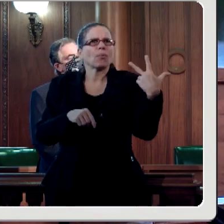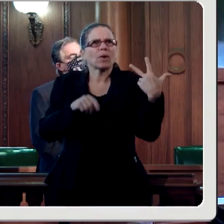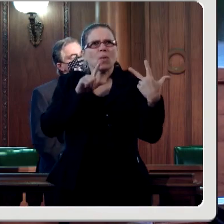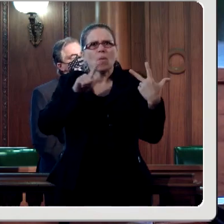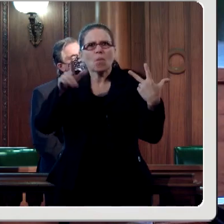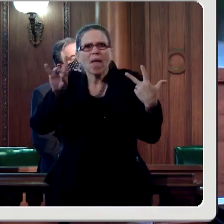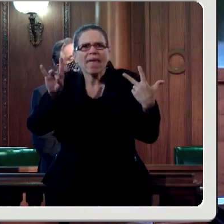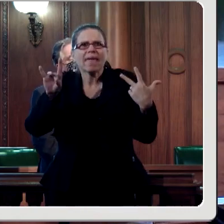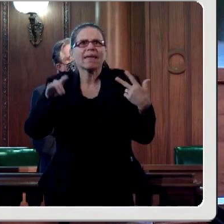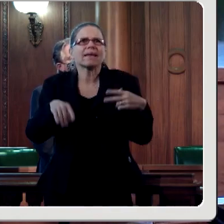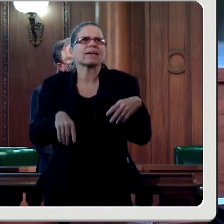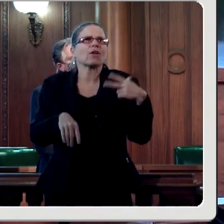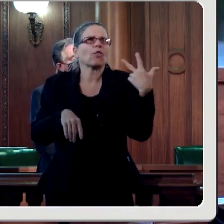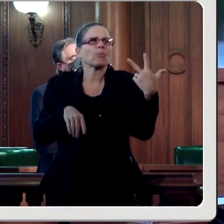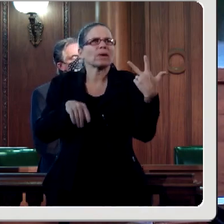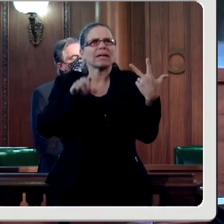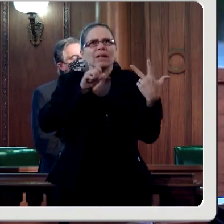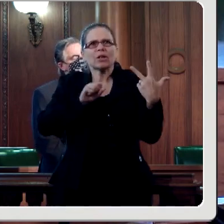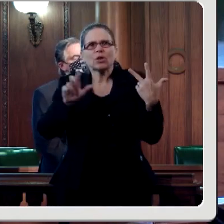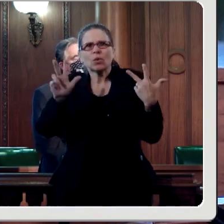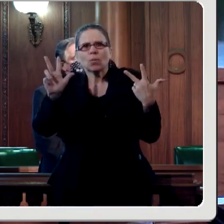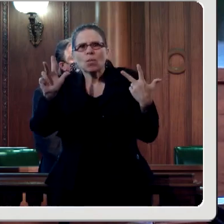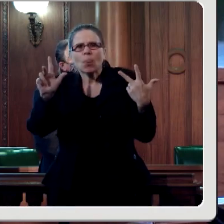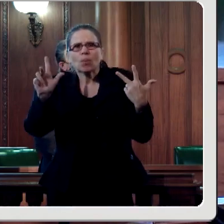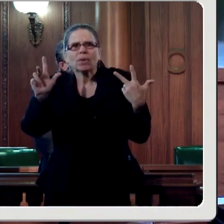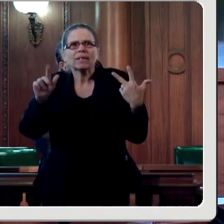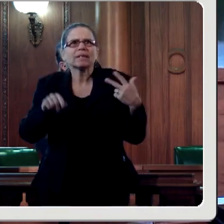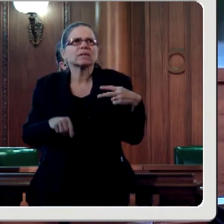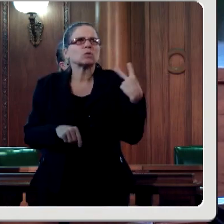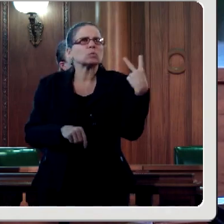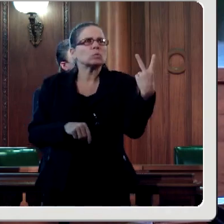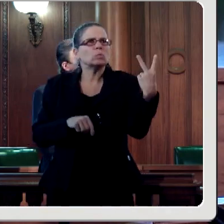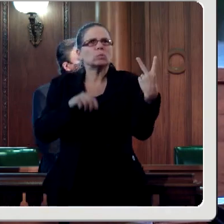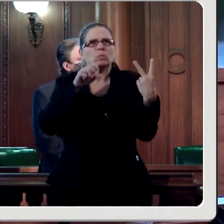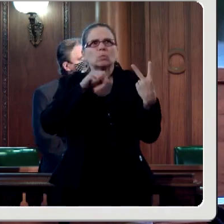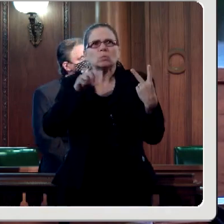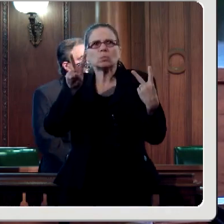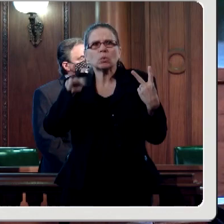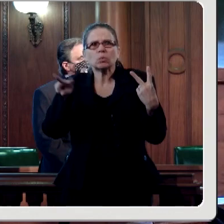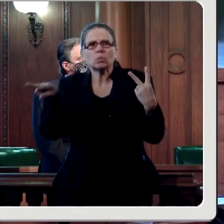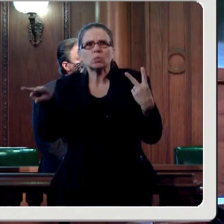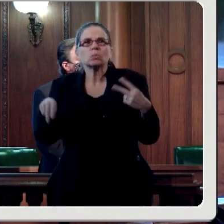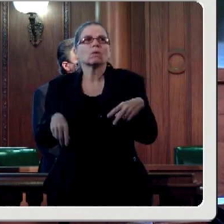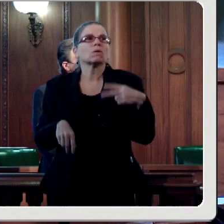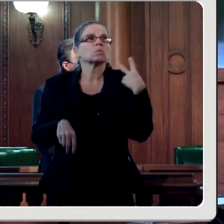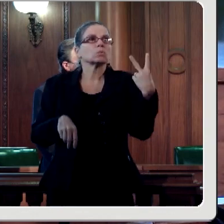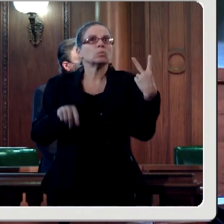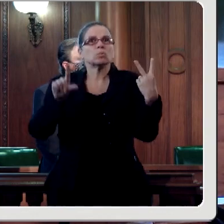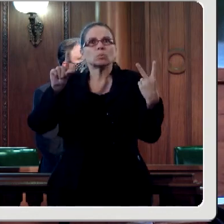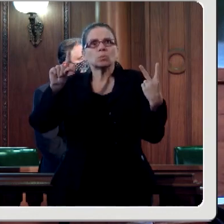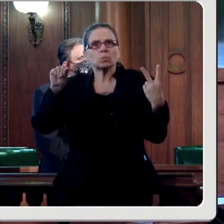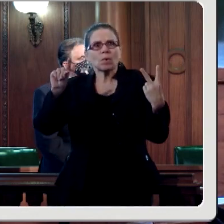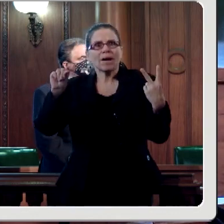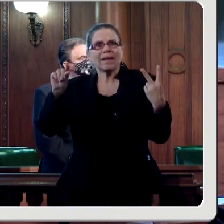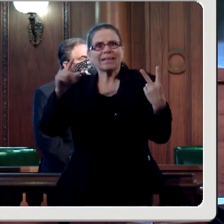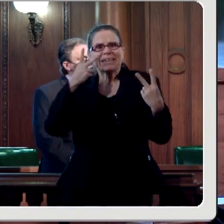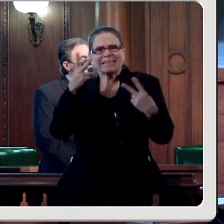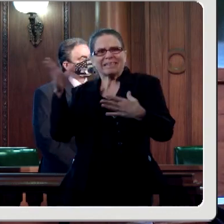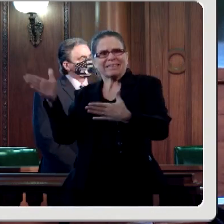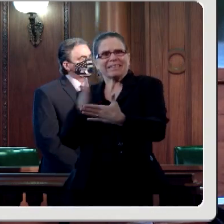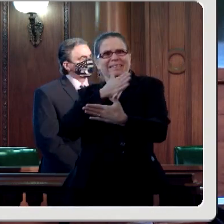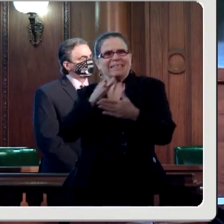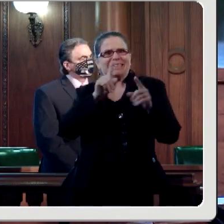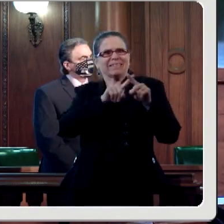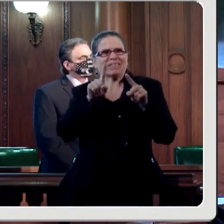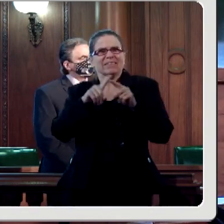23-year-olds, and 2 22-year-olds, and 2 20-year-olds. It's important, again, I take the time to